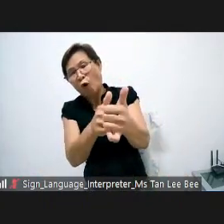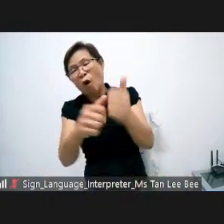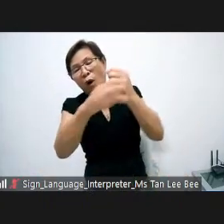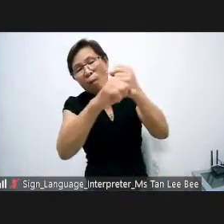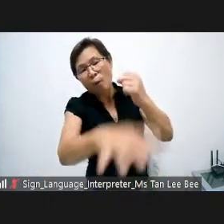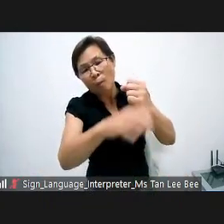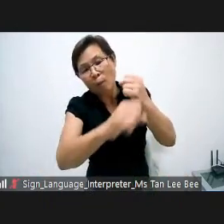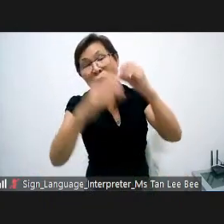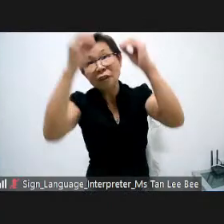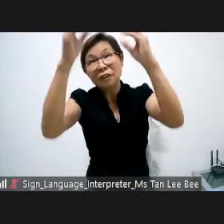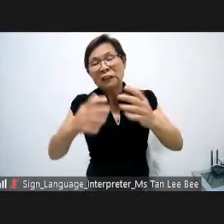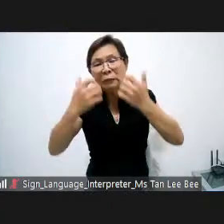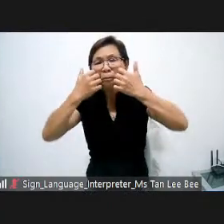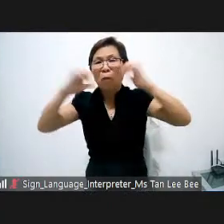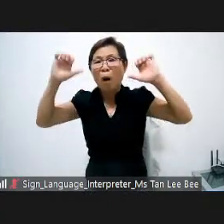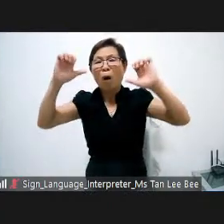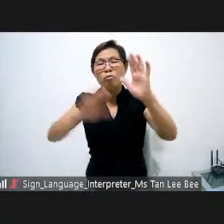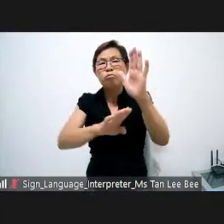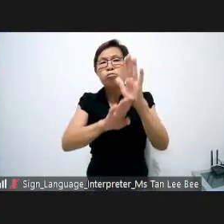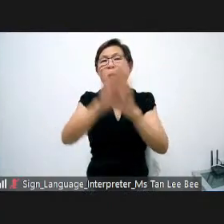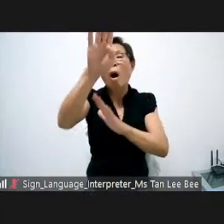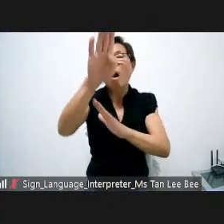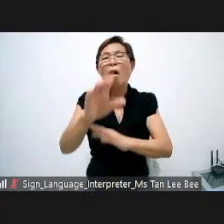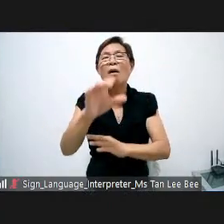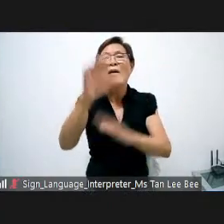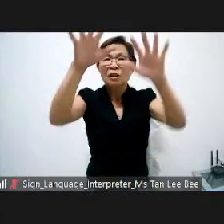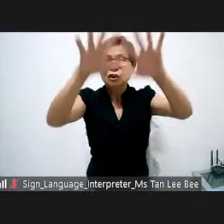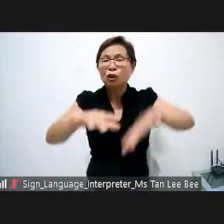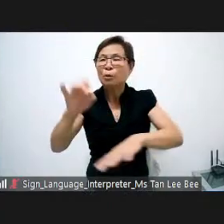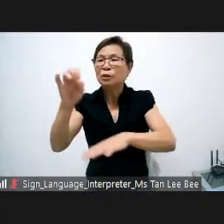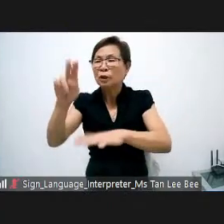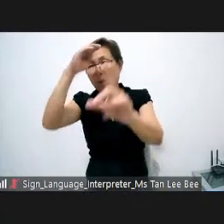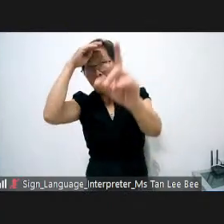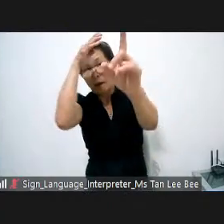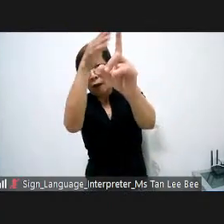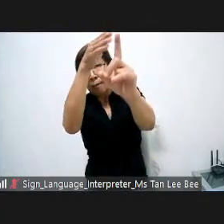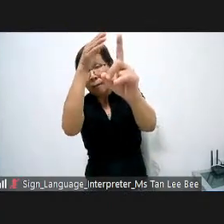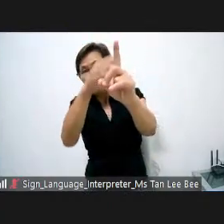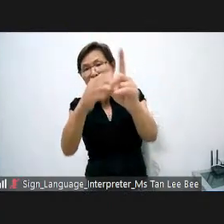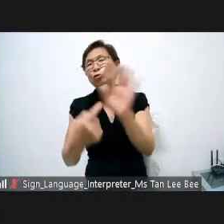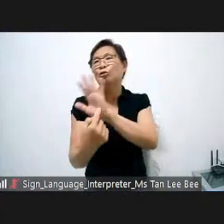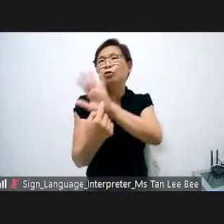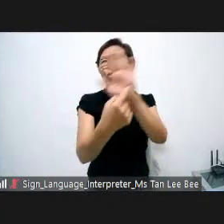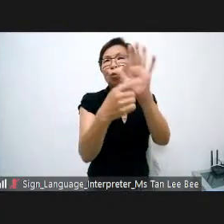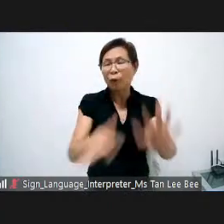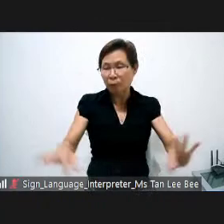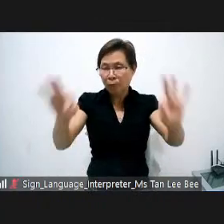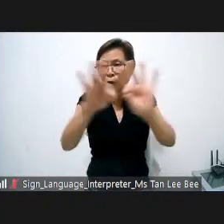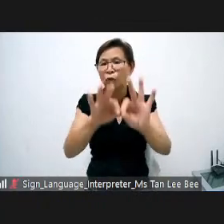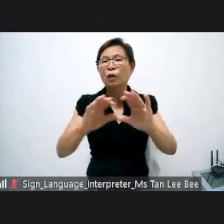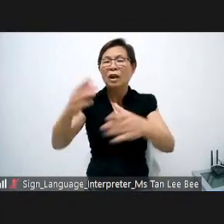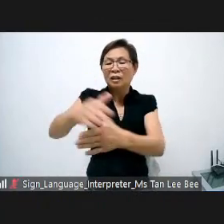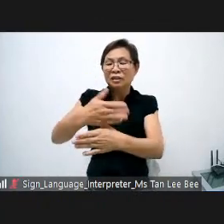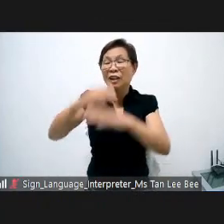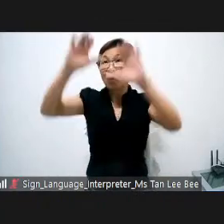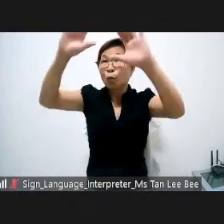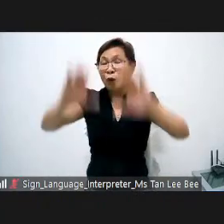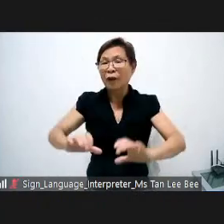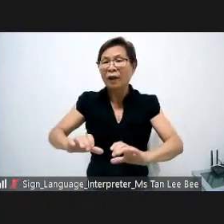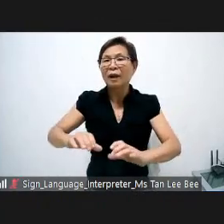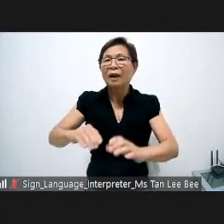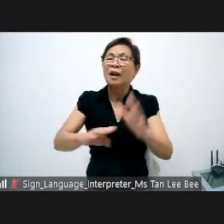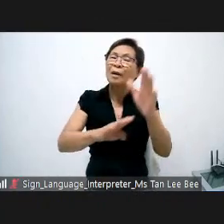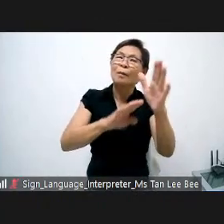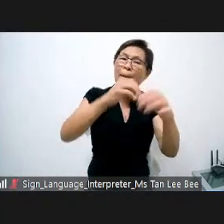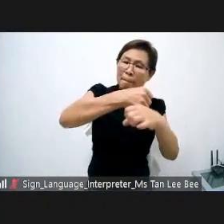promoting teachers' capacity building, SEAMEO SEN aims to highlight the importance and share the mechanism in